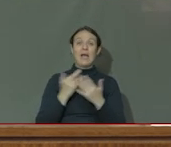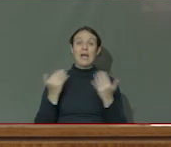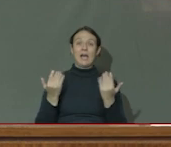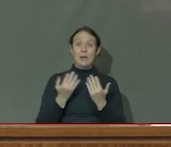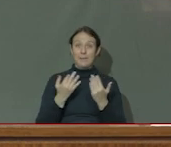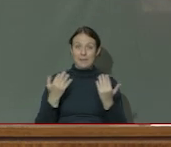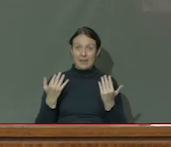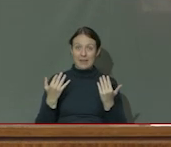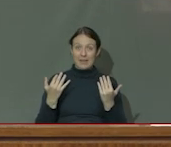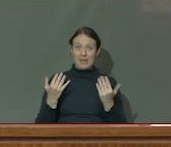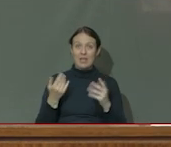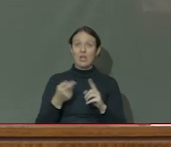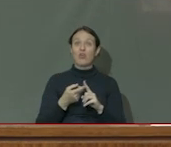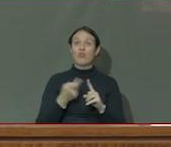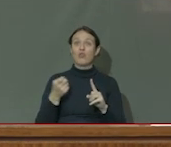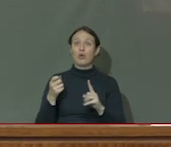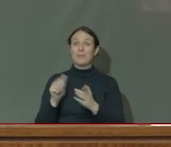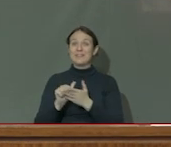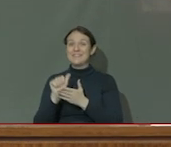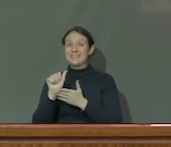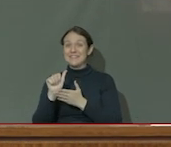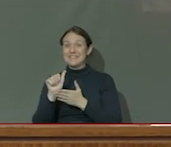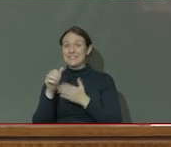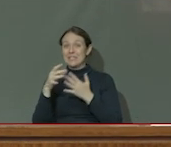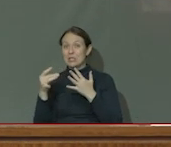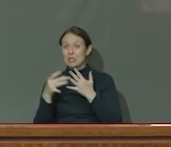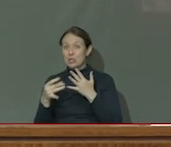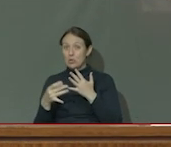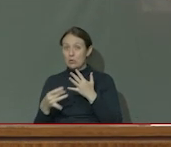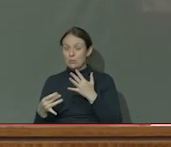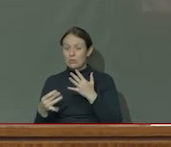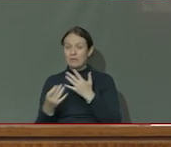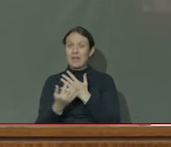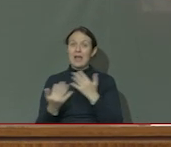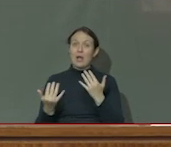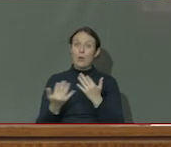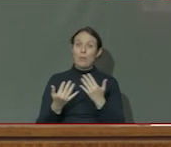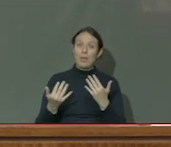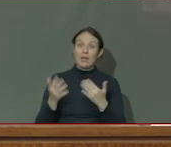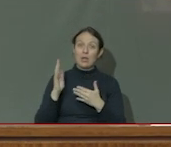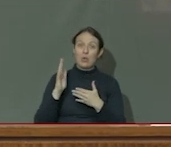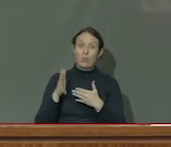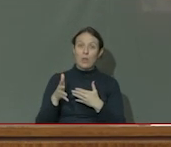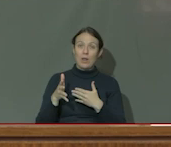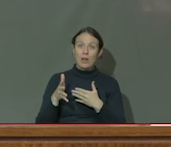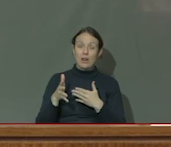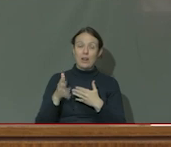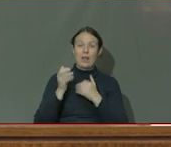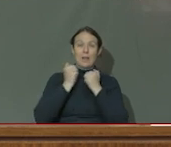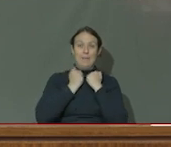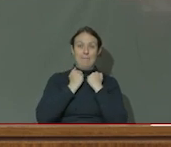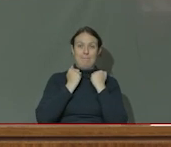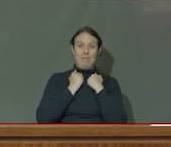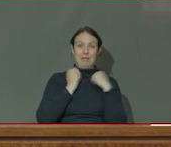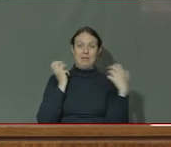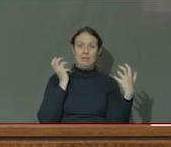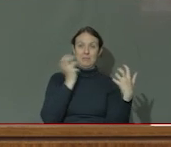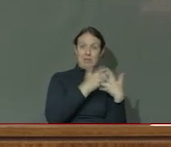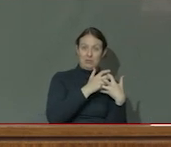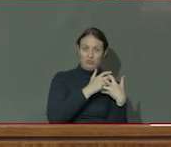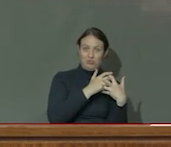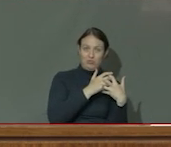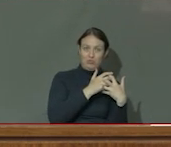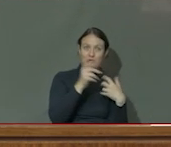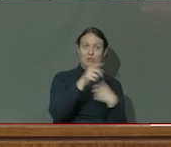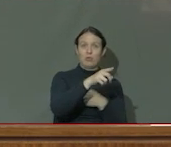possible 16 in the above crossing will have the same genotypes of the parents? So please raise your